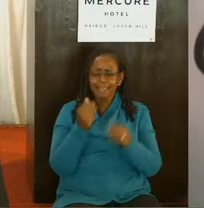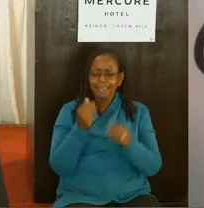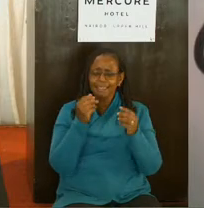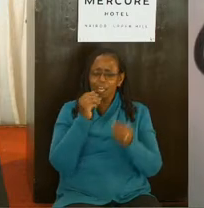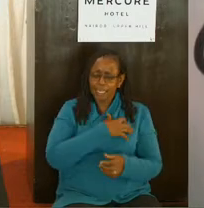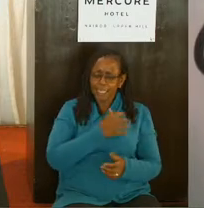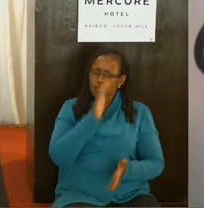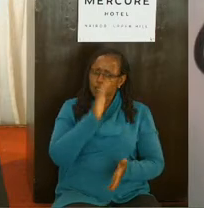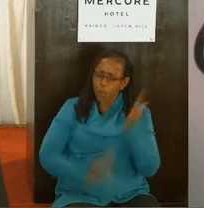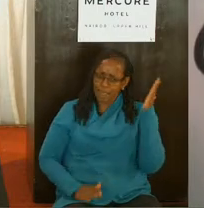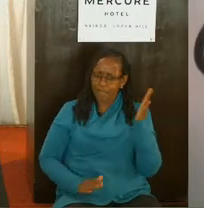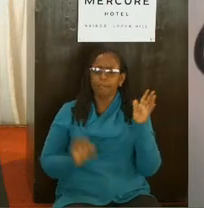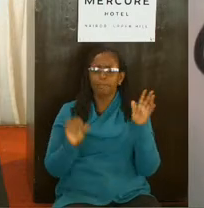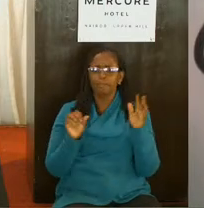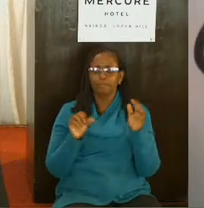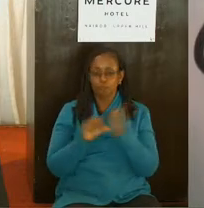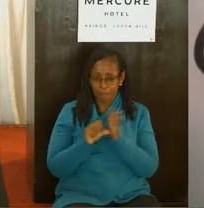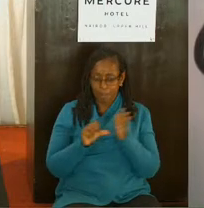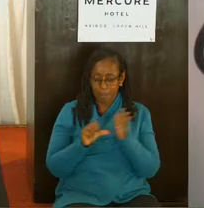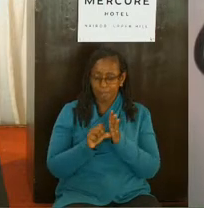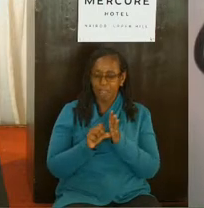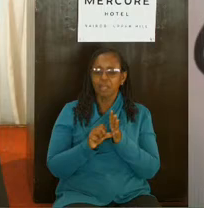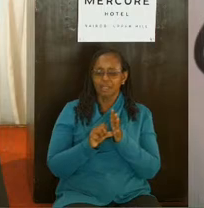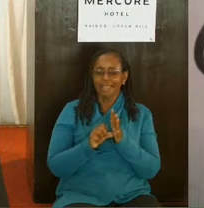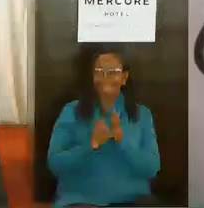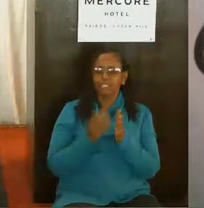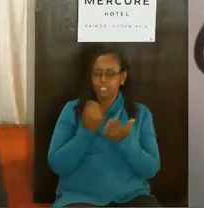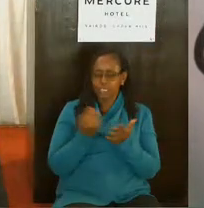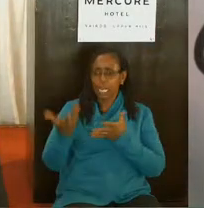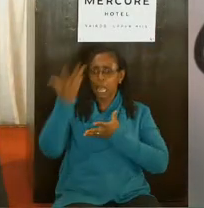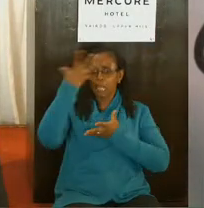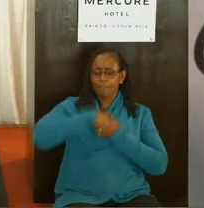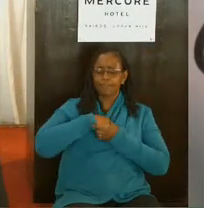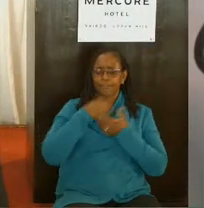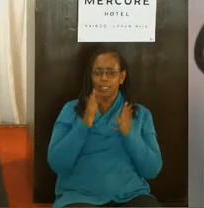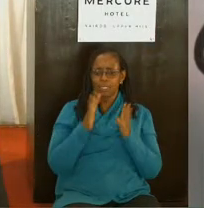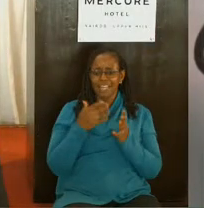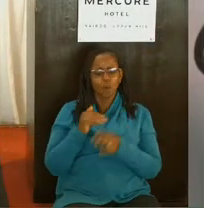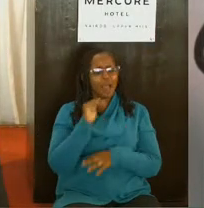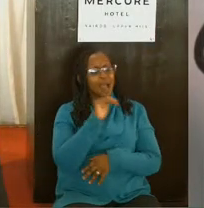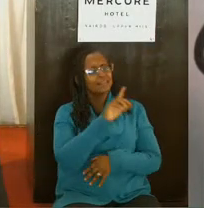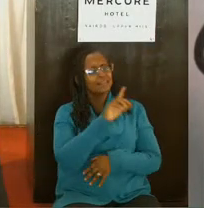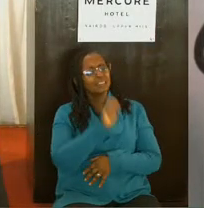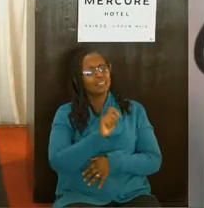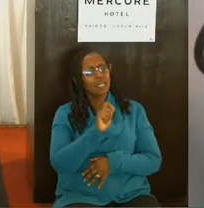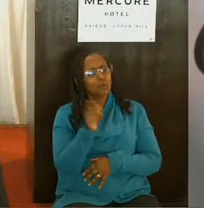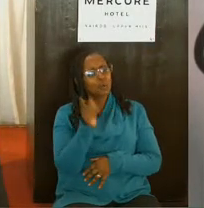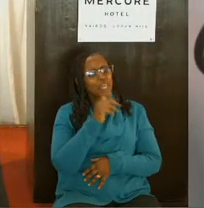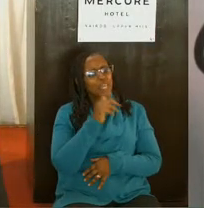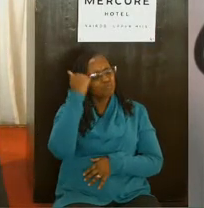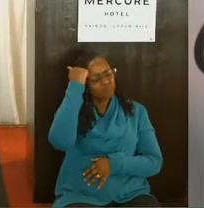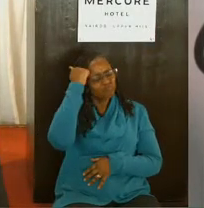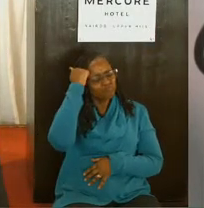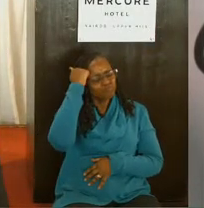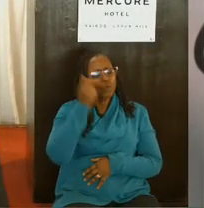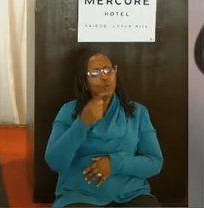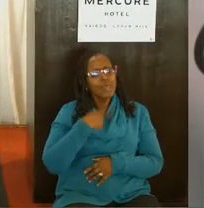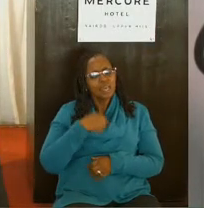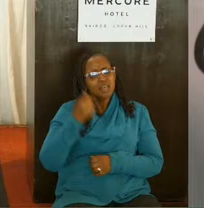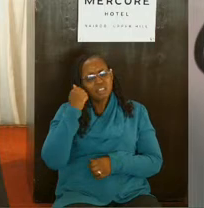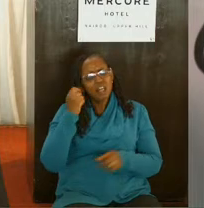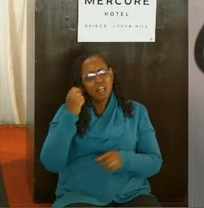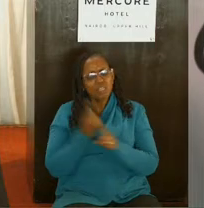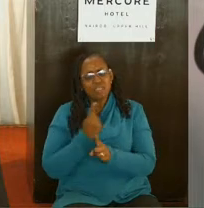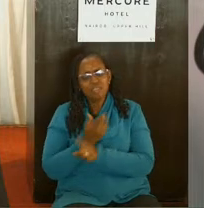which has really entered into our children and we found that where they even asking teachers now um all these easy